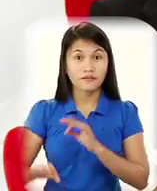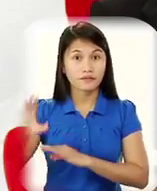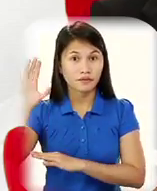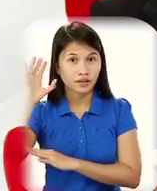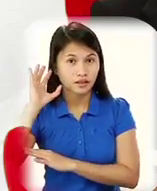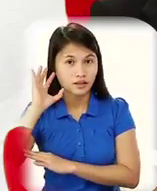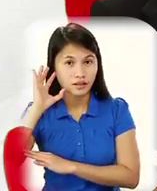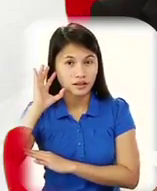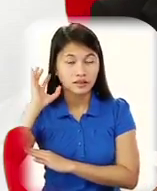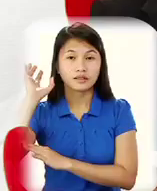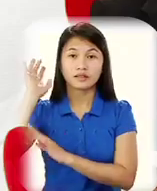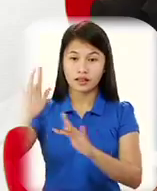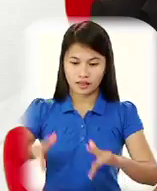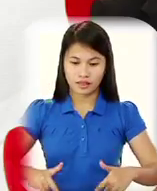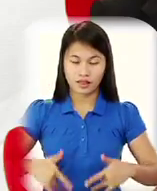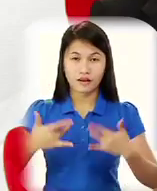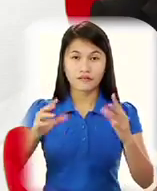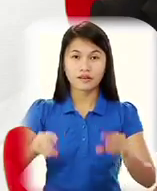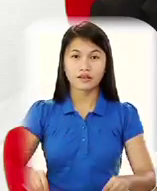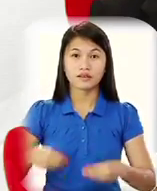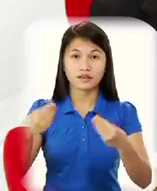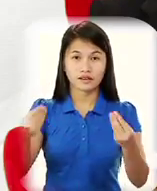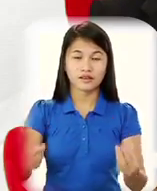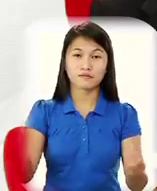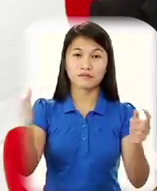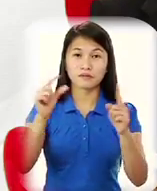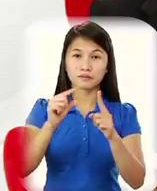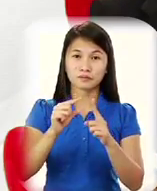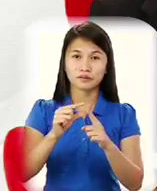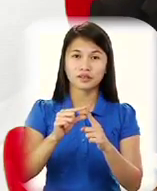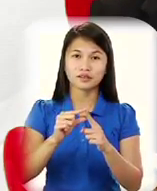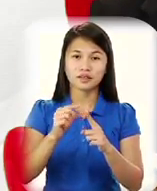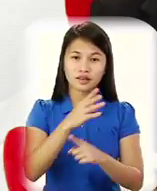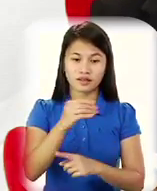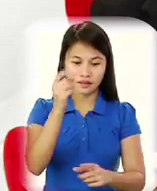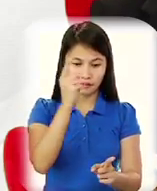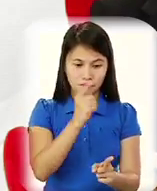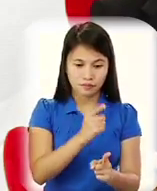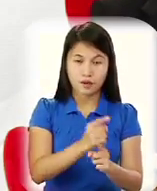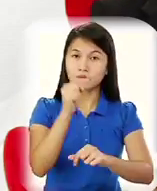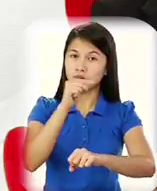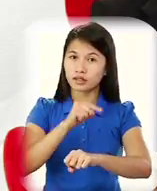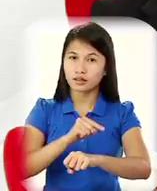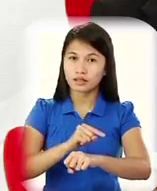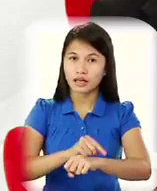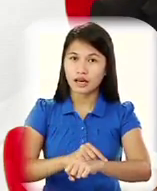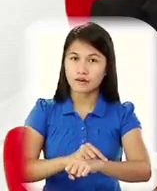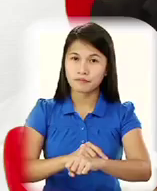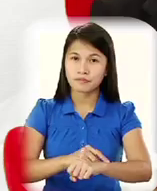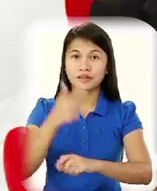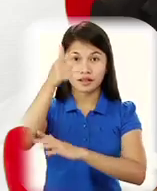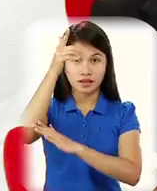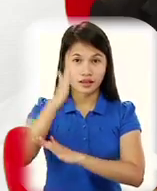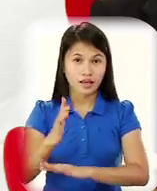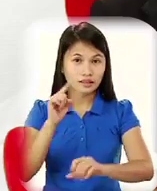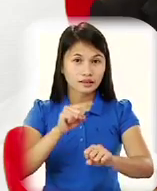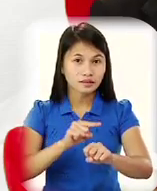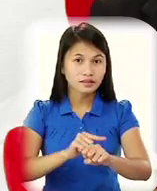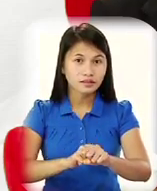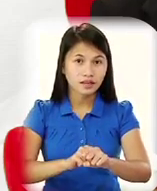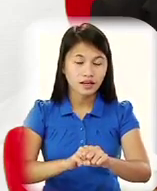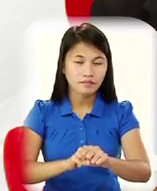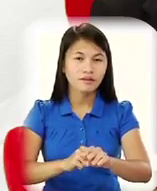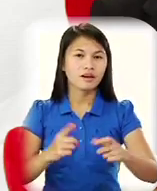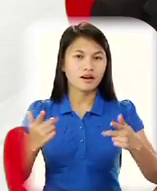they cling to the life-giving word at a proper time, at God's